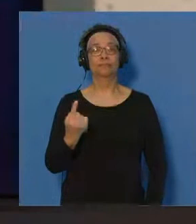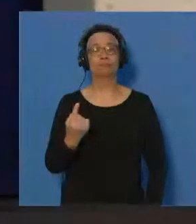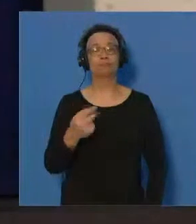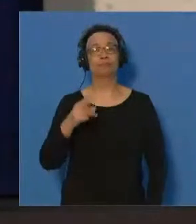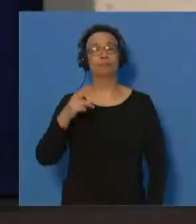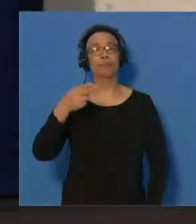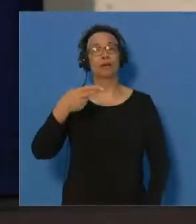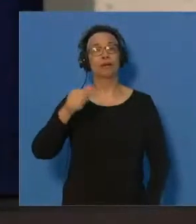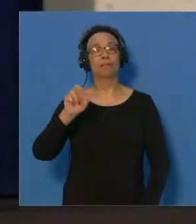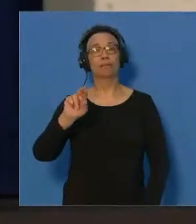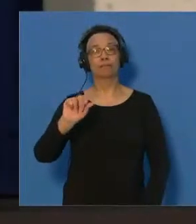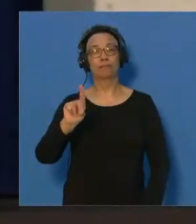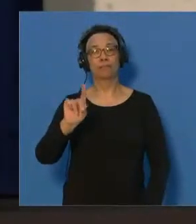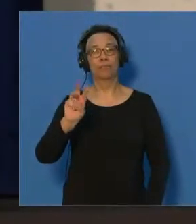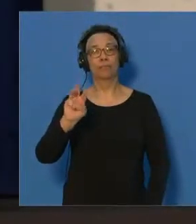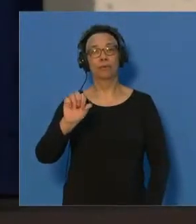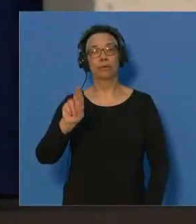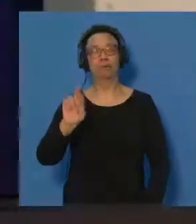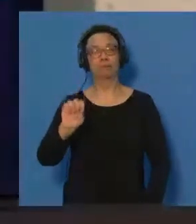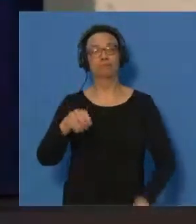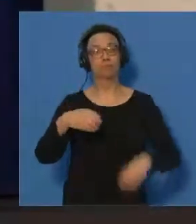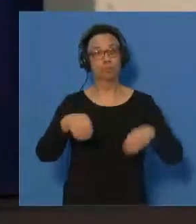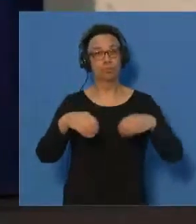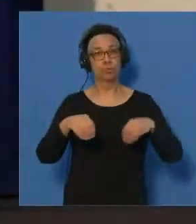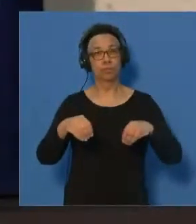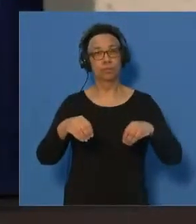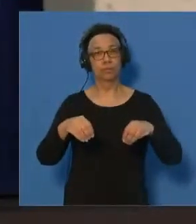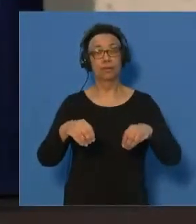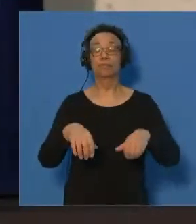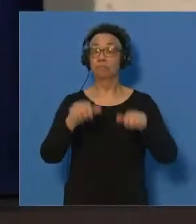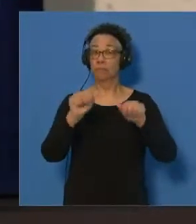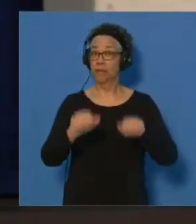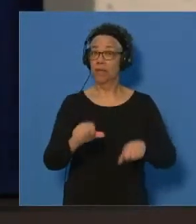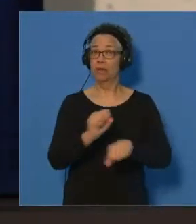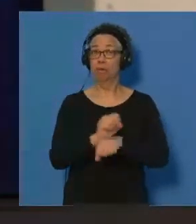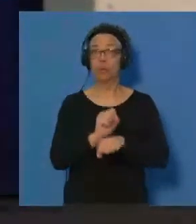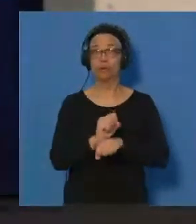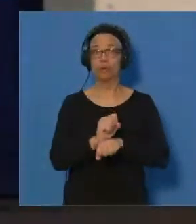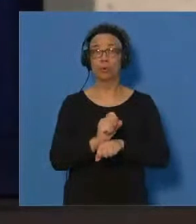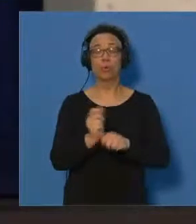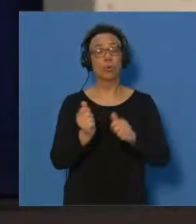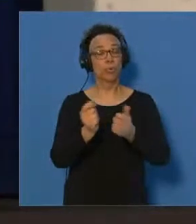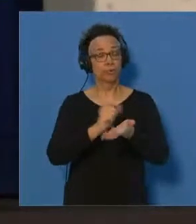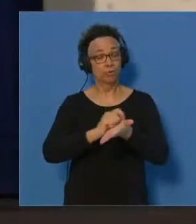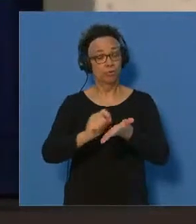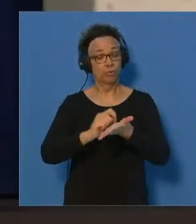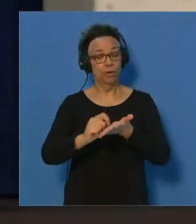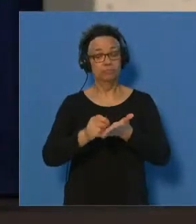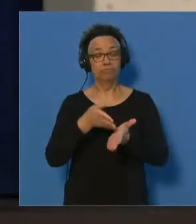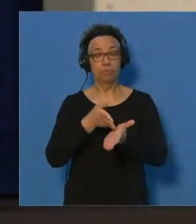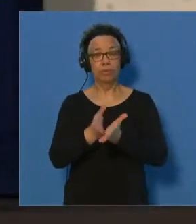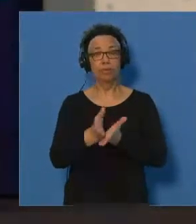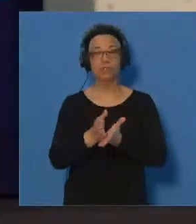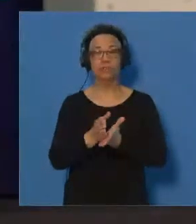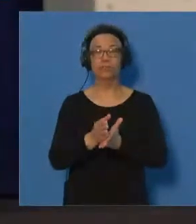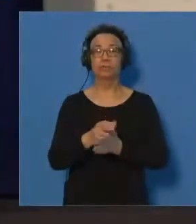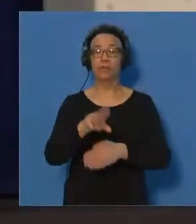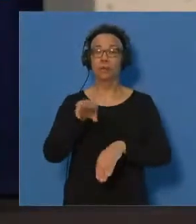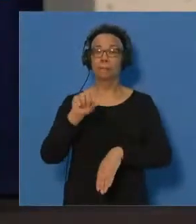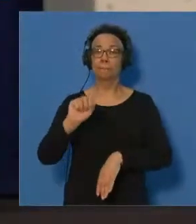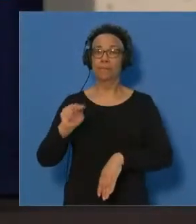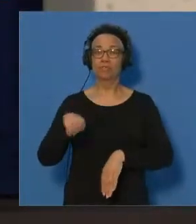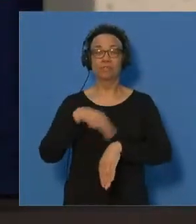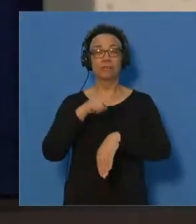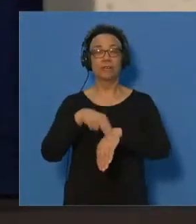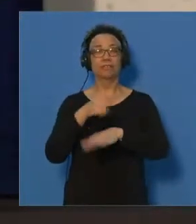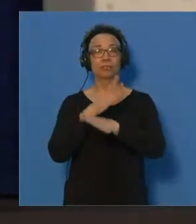Hardware stores. Hardware stores may operate with the written permission of the Minister of National Security and